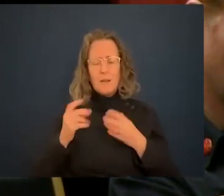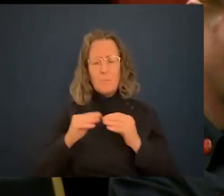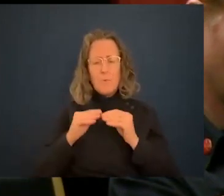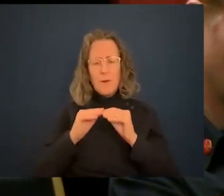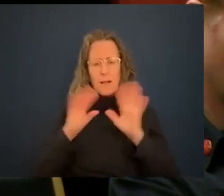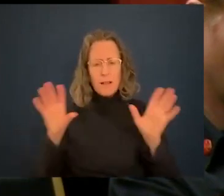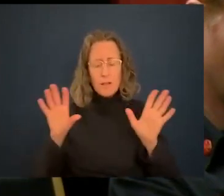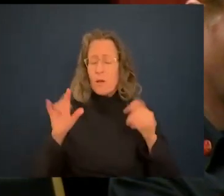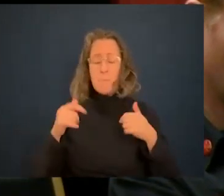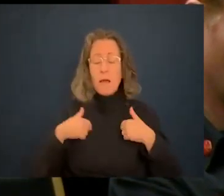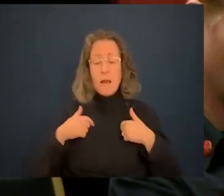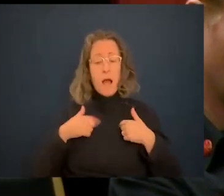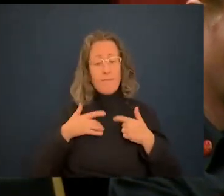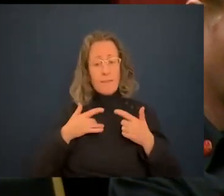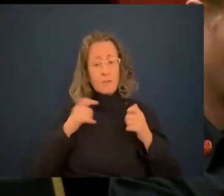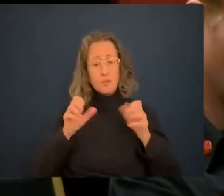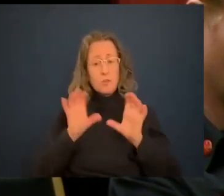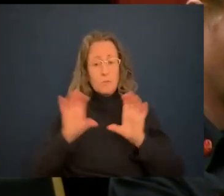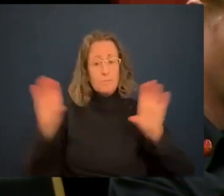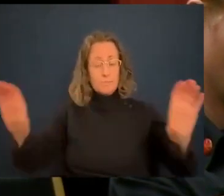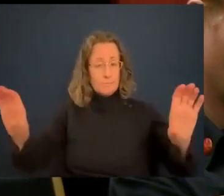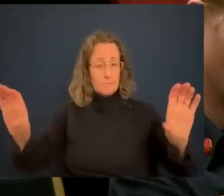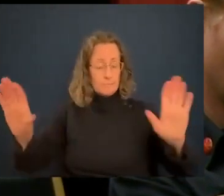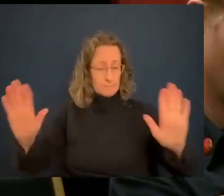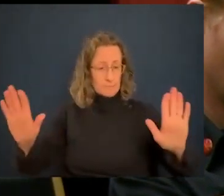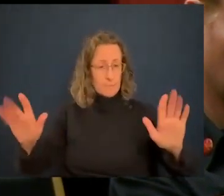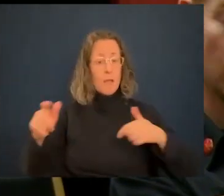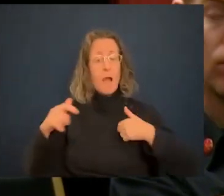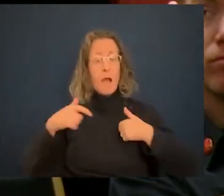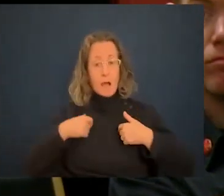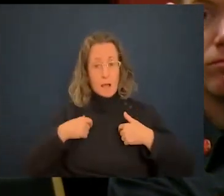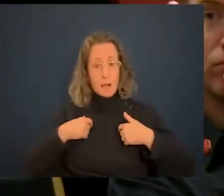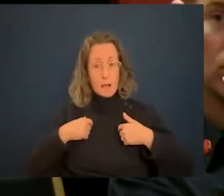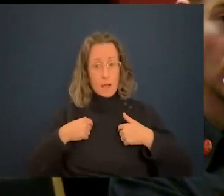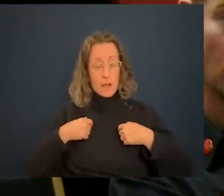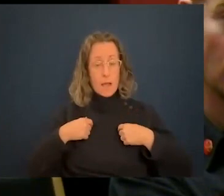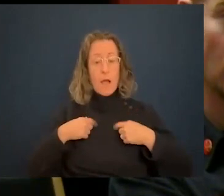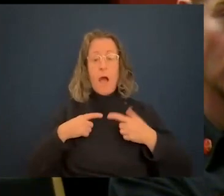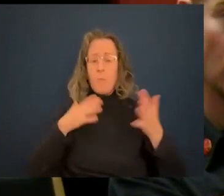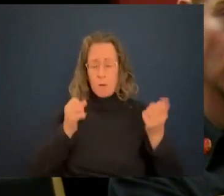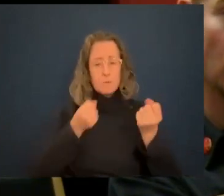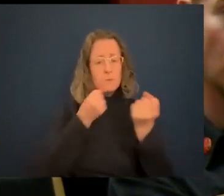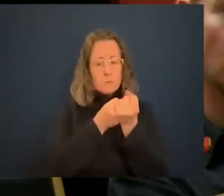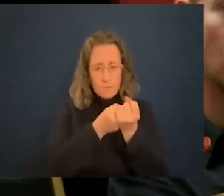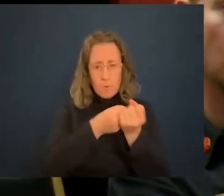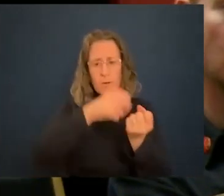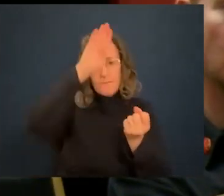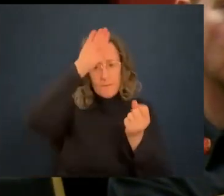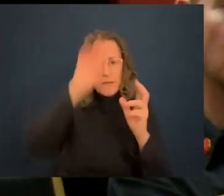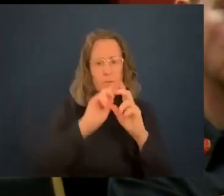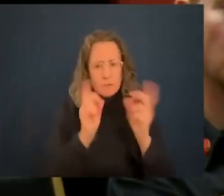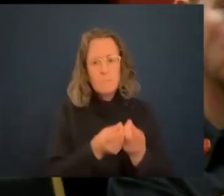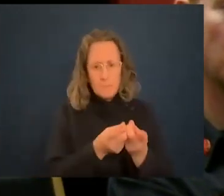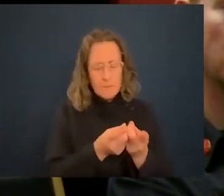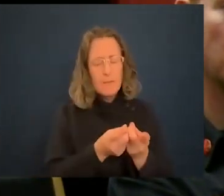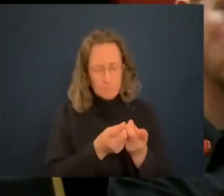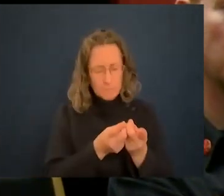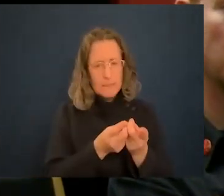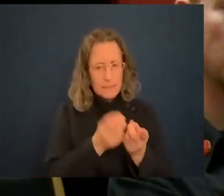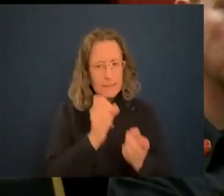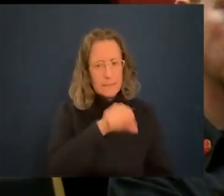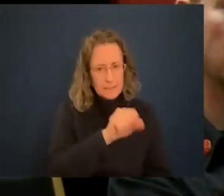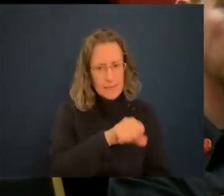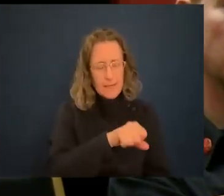of separating it yep um I'm in favor of supporting our our fire department to the best of our ability but I